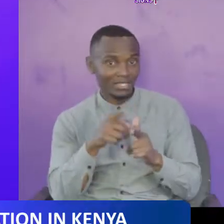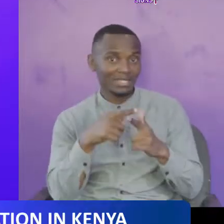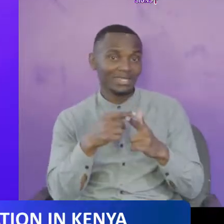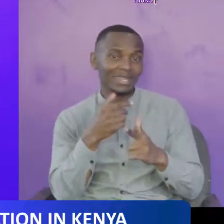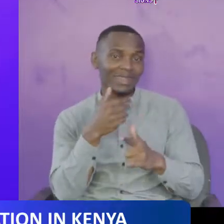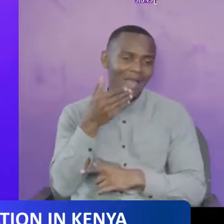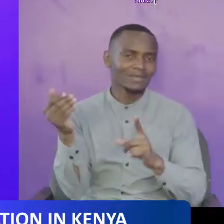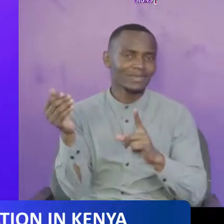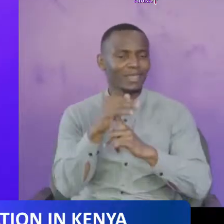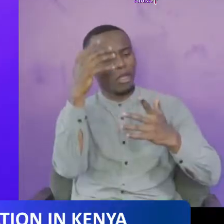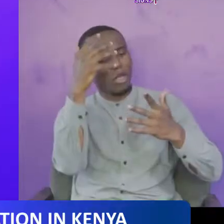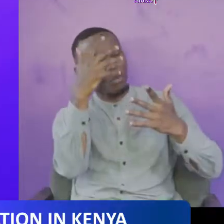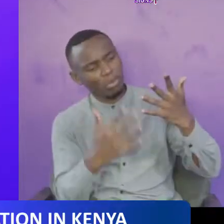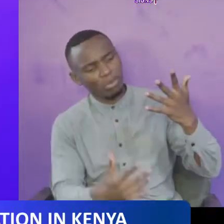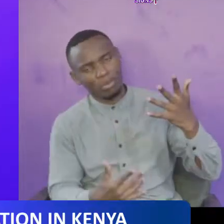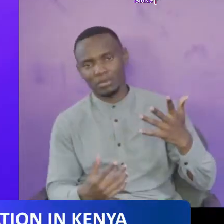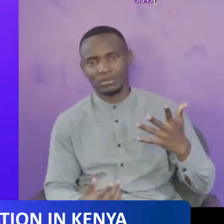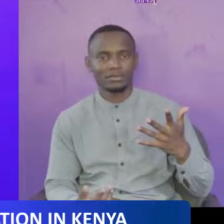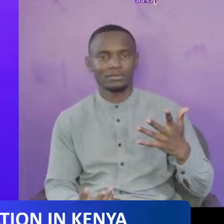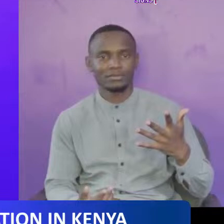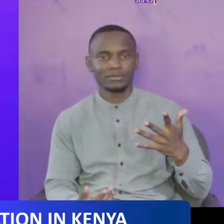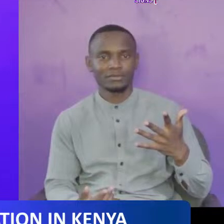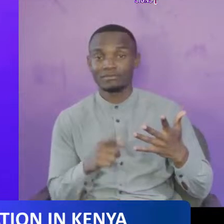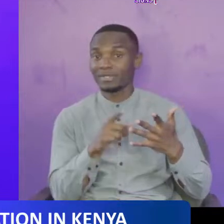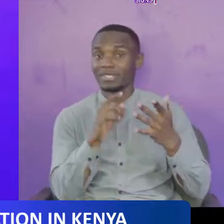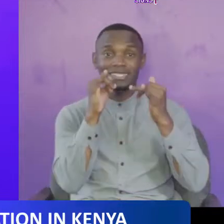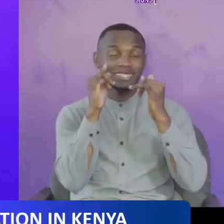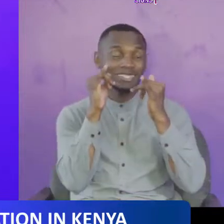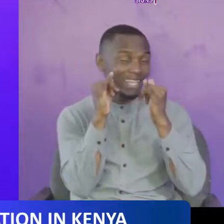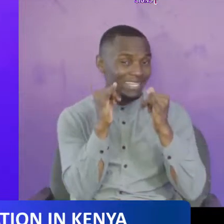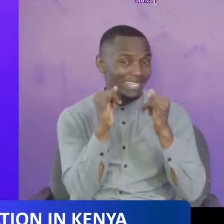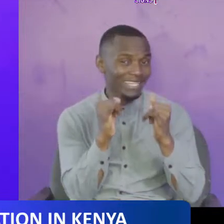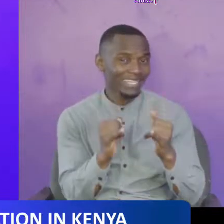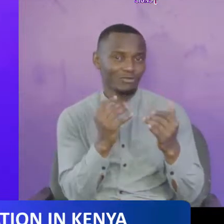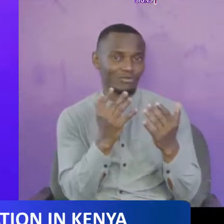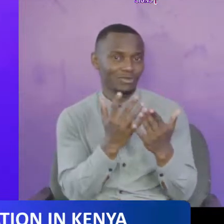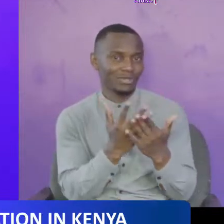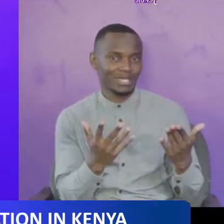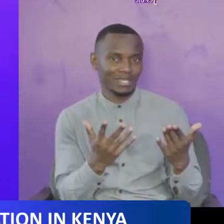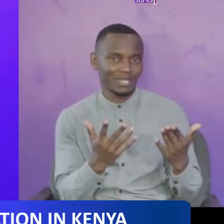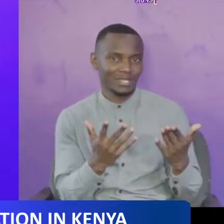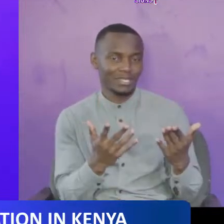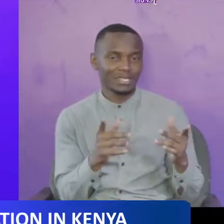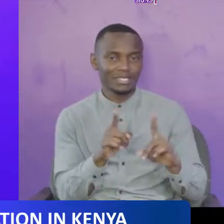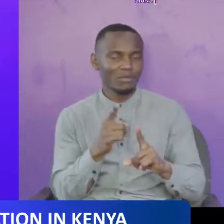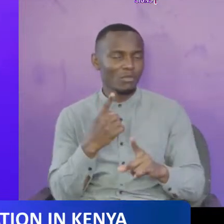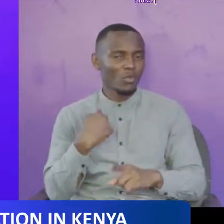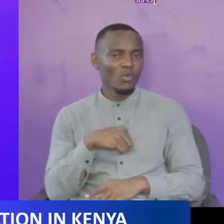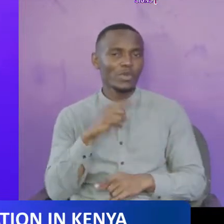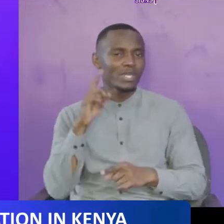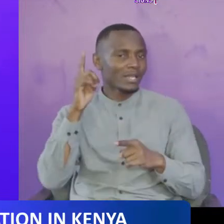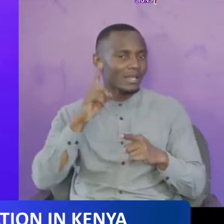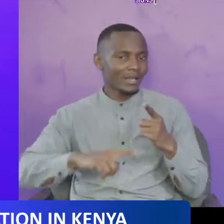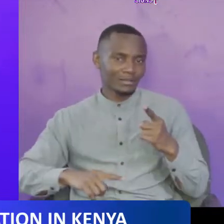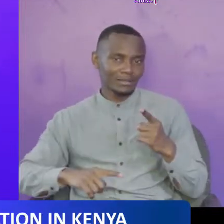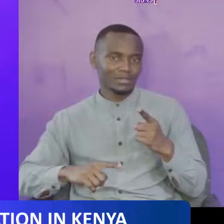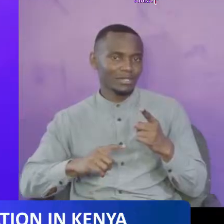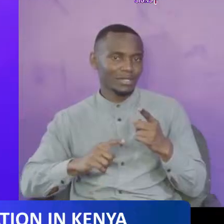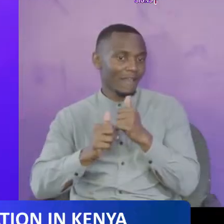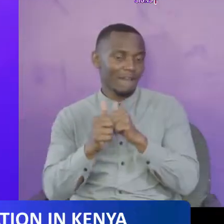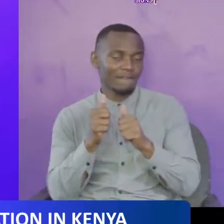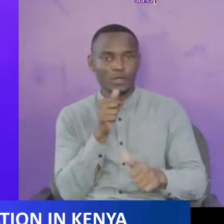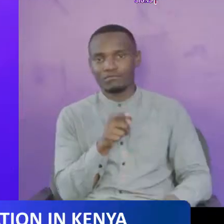mean, it's a new giant, and we cannot avoid